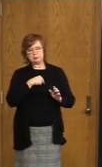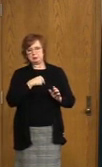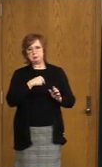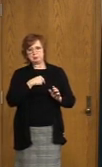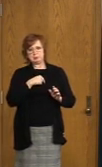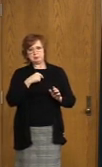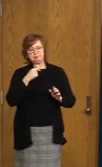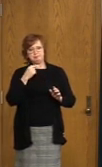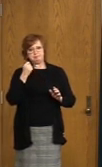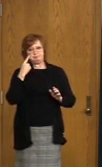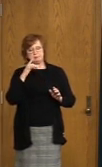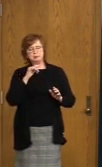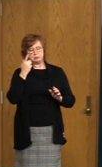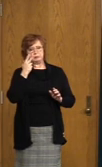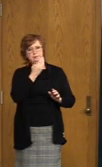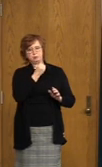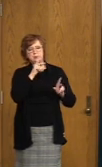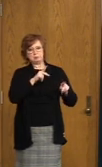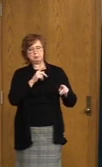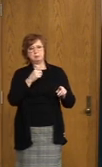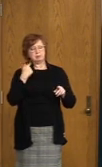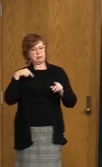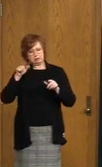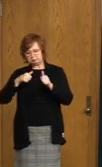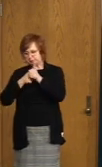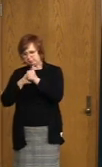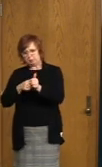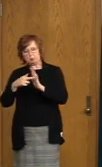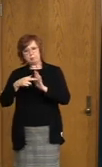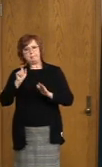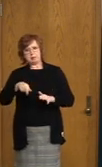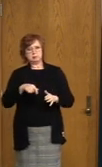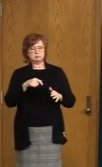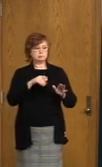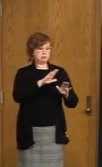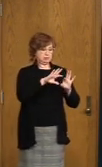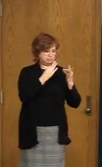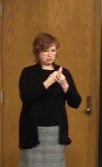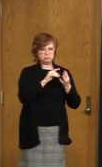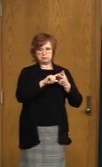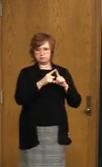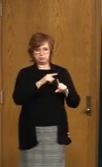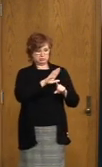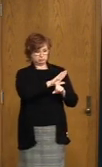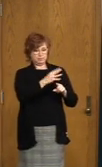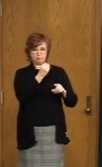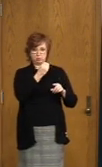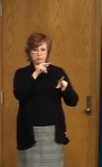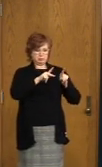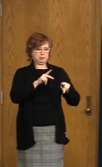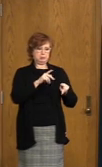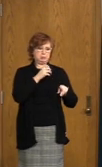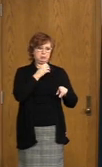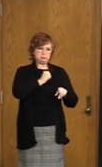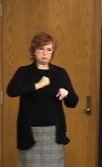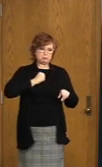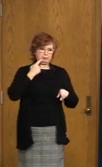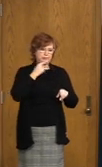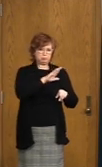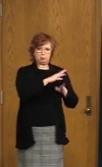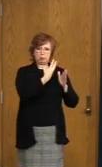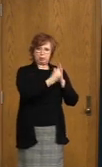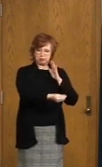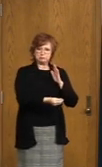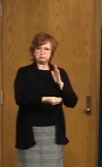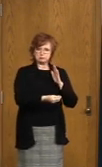safe. I want to express our deepest condolences to the family and to the friends of each of these individuals. The number of new cases